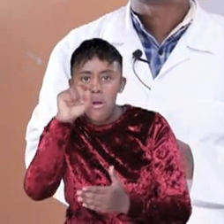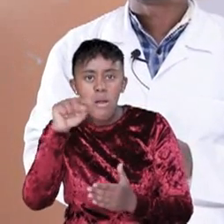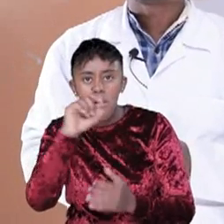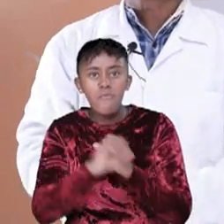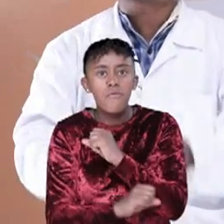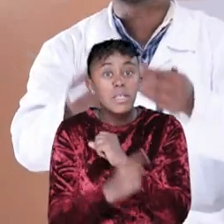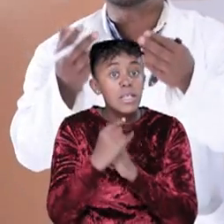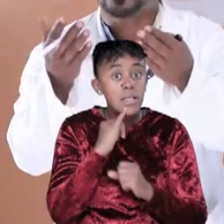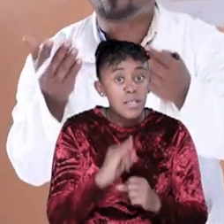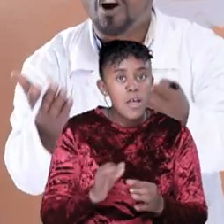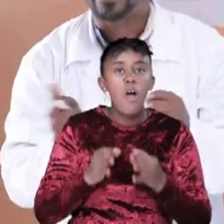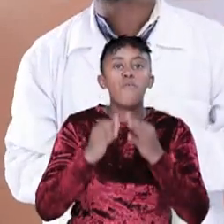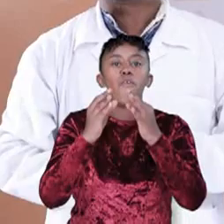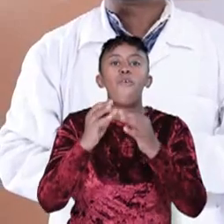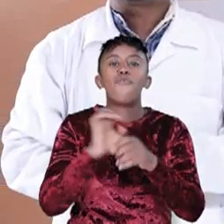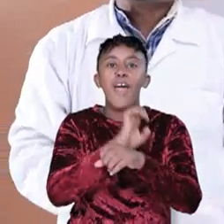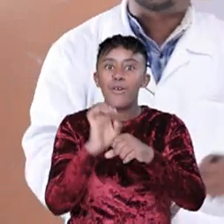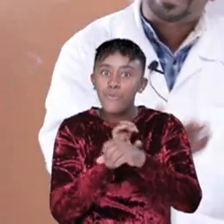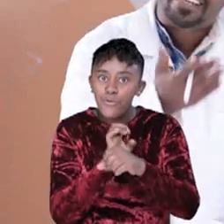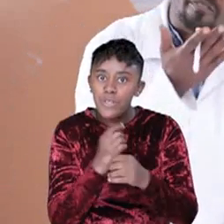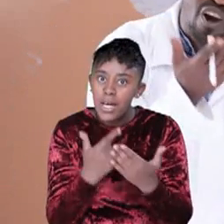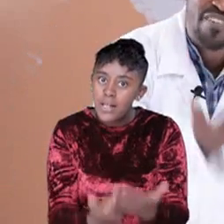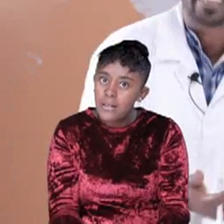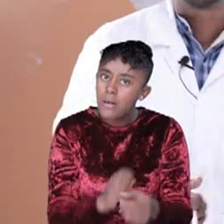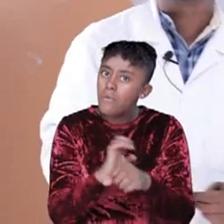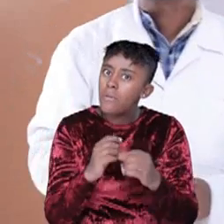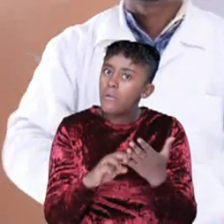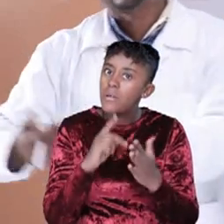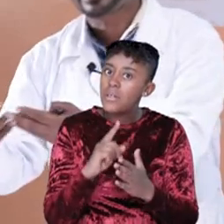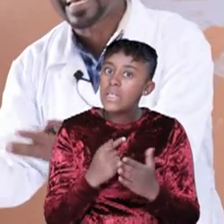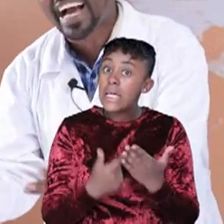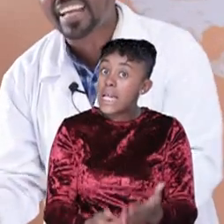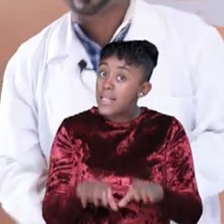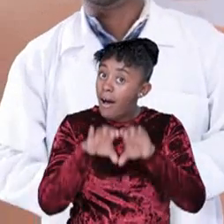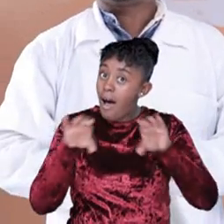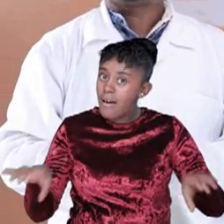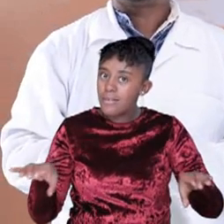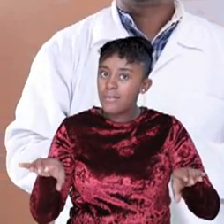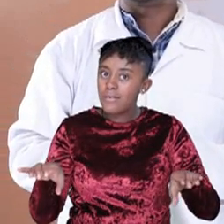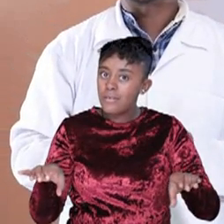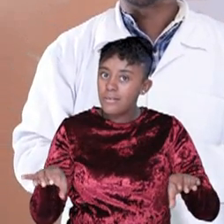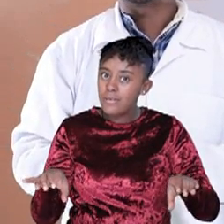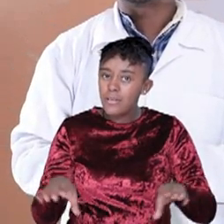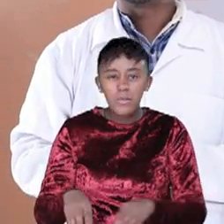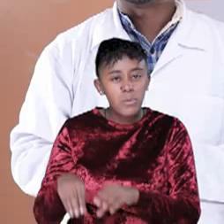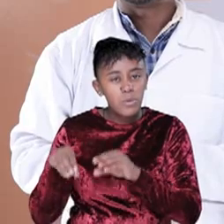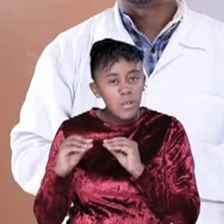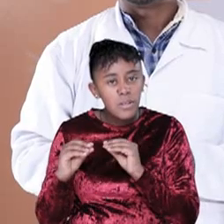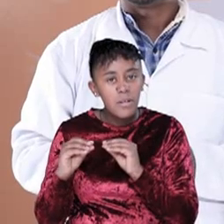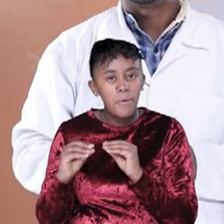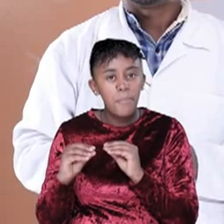means there is a flow of electron. There is a flow of electron means there is a current. Students,